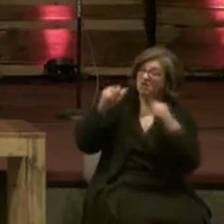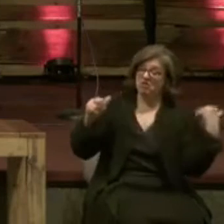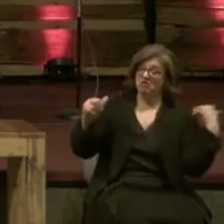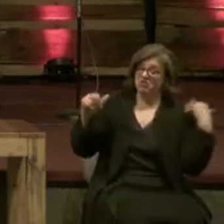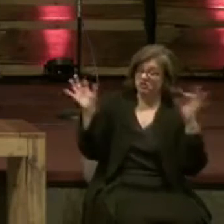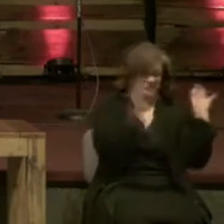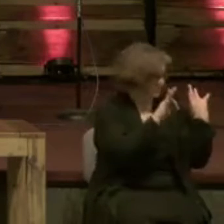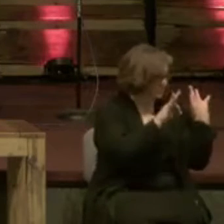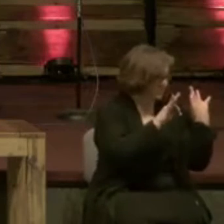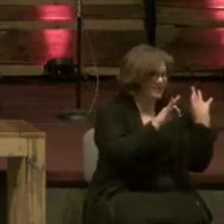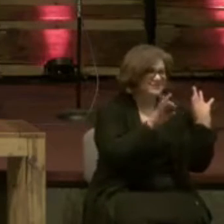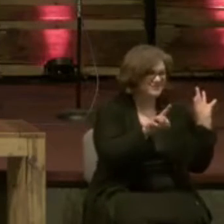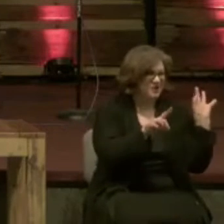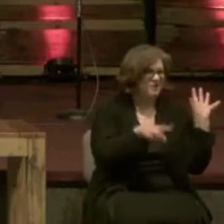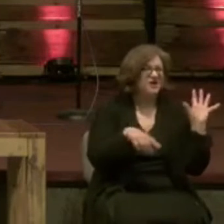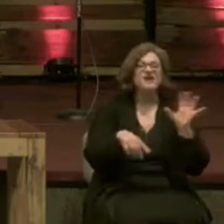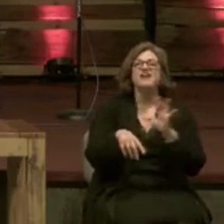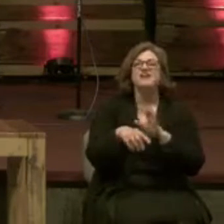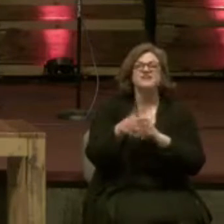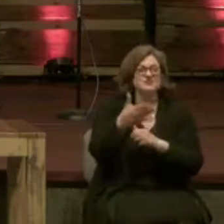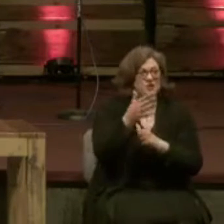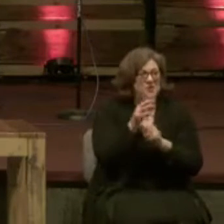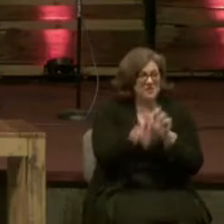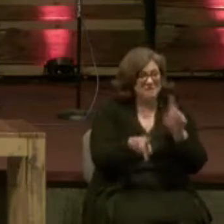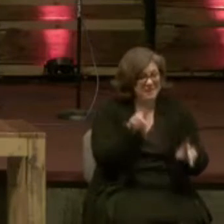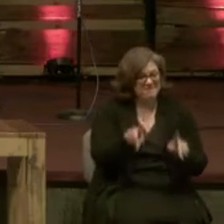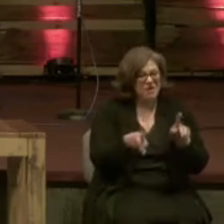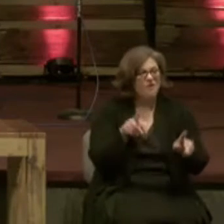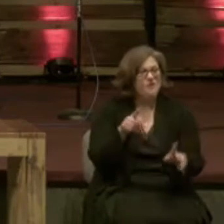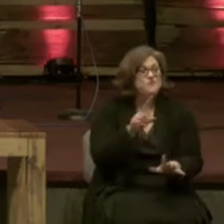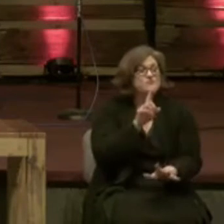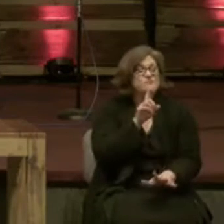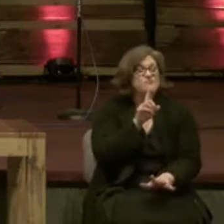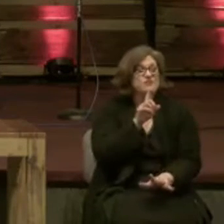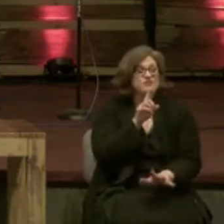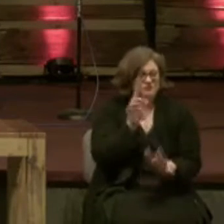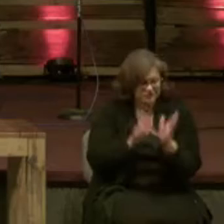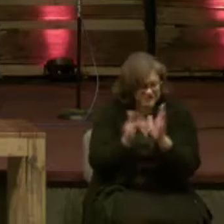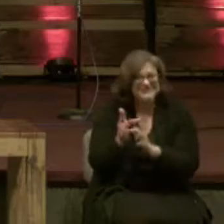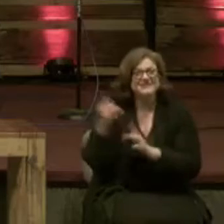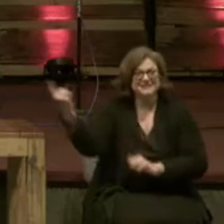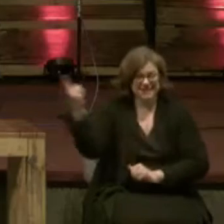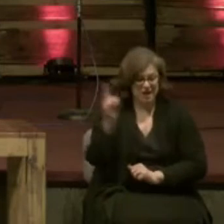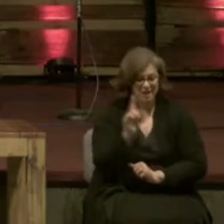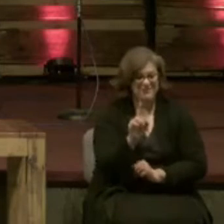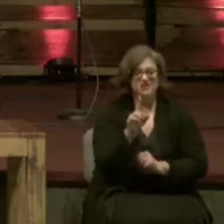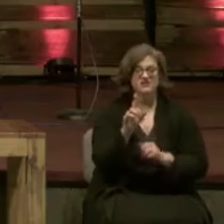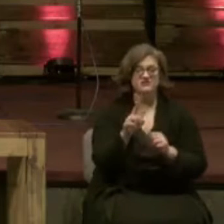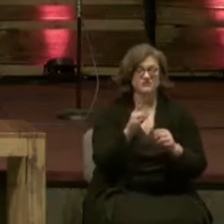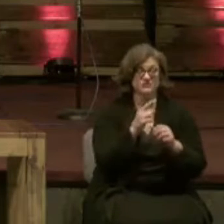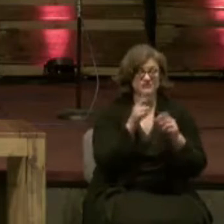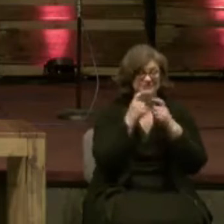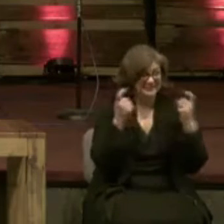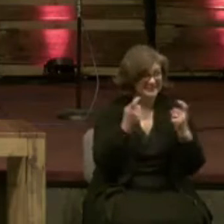believe that Jesus is the Son of God, that he came into the world to atone for our sins and to invite us into life with him